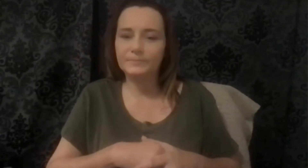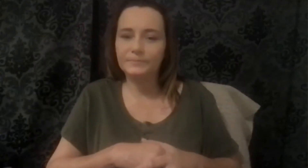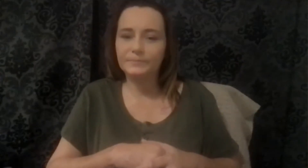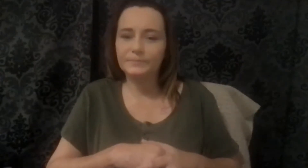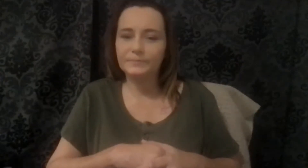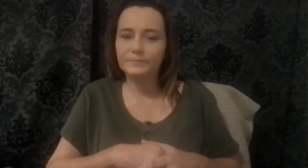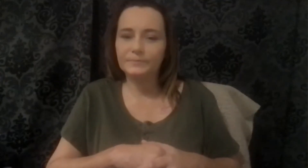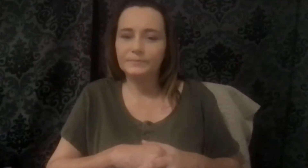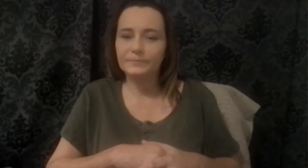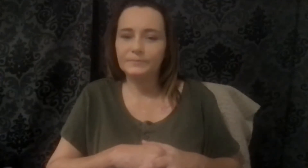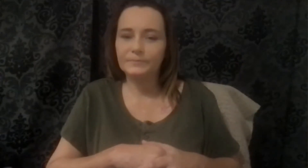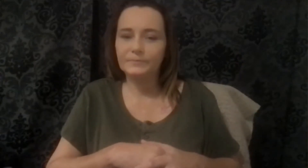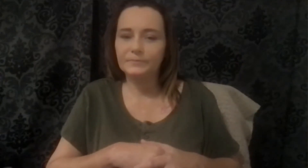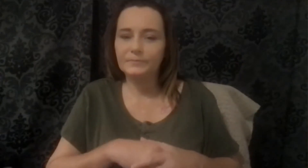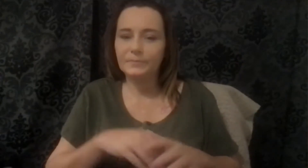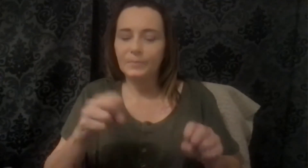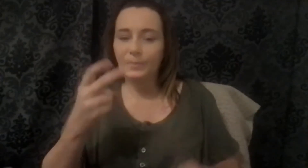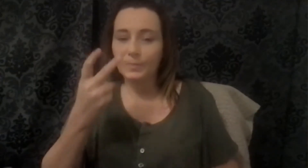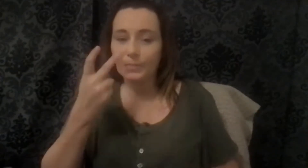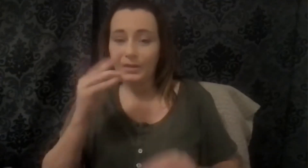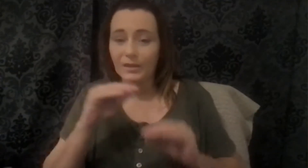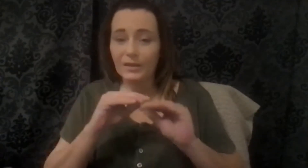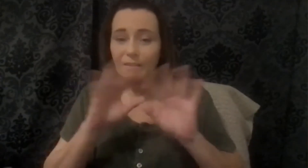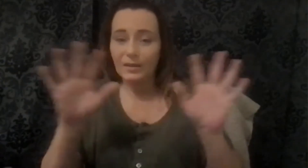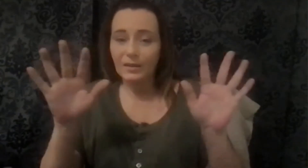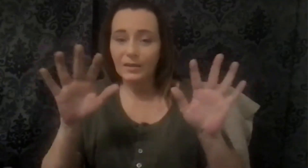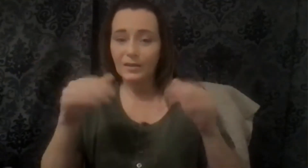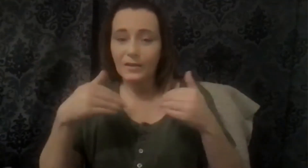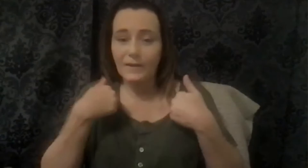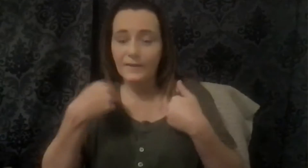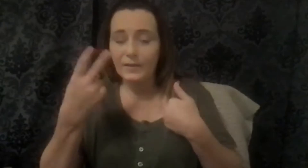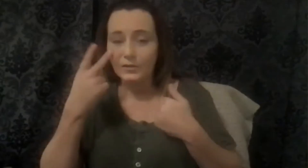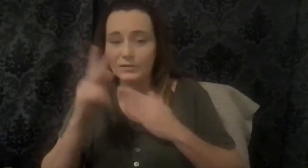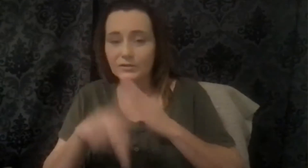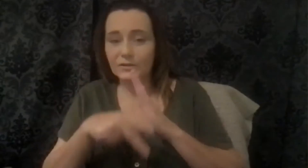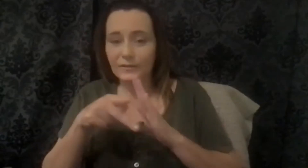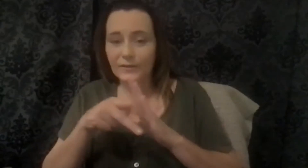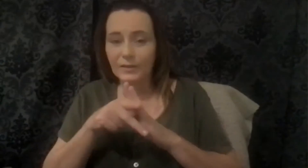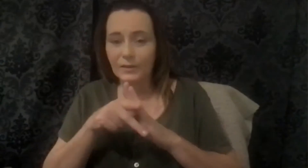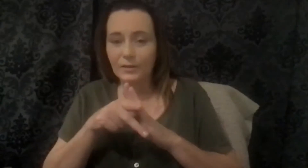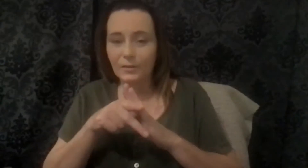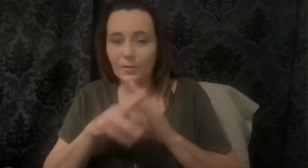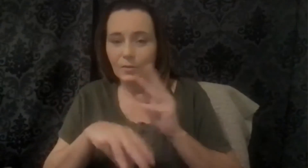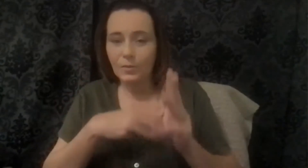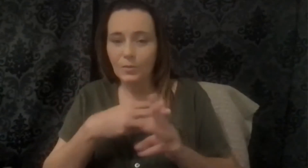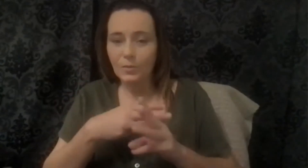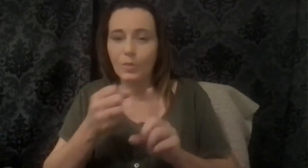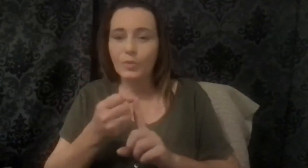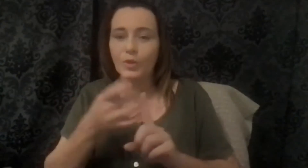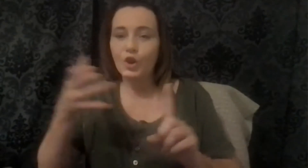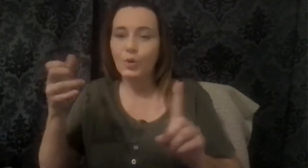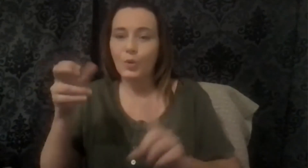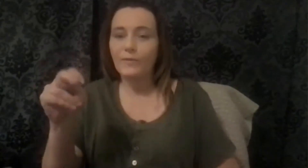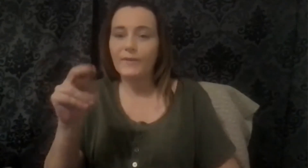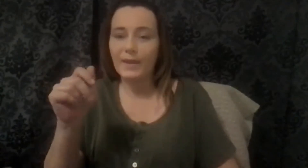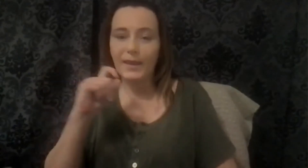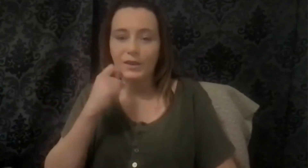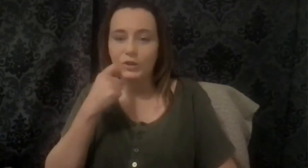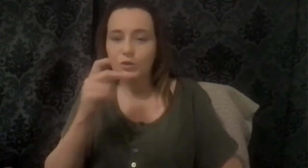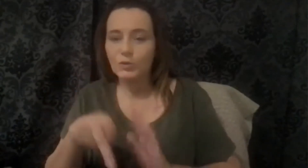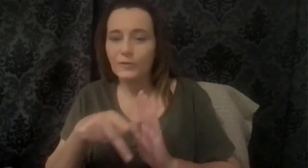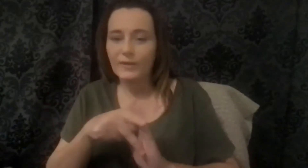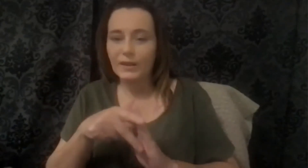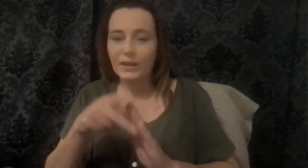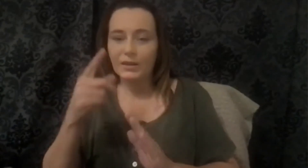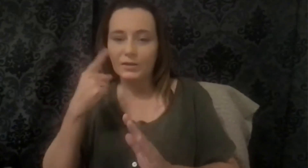know where anybody can see it, where it's really clear. Have you guys seen that video, The Growth of NA? It's that kind of cool video that shows it over the